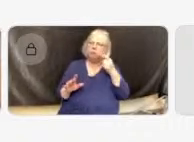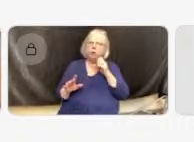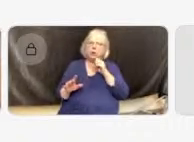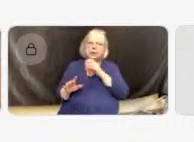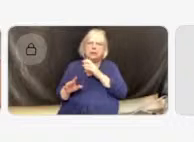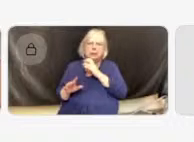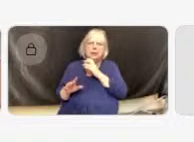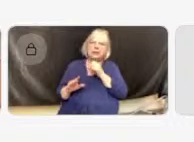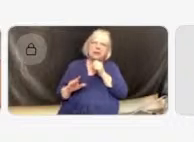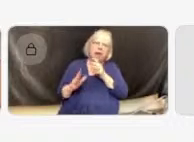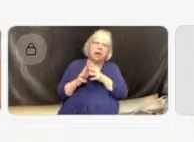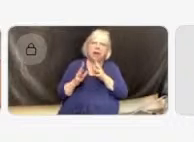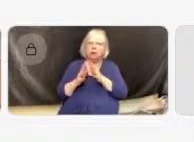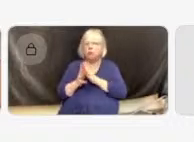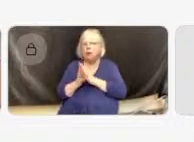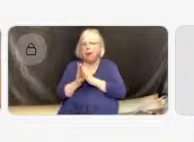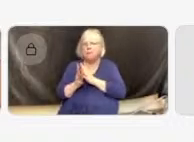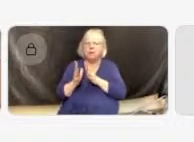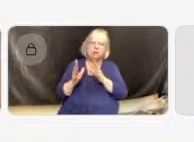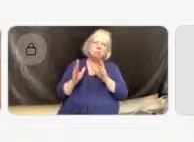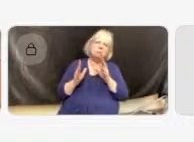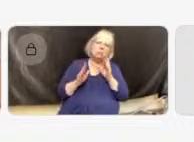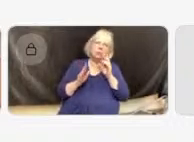much traffic. There will be,